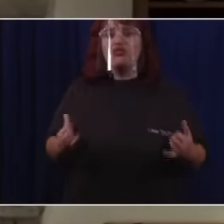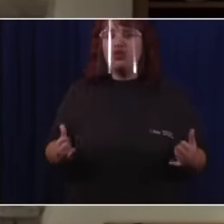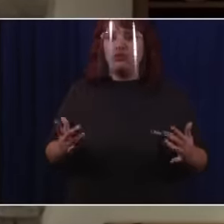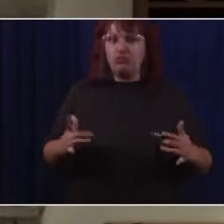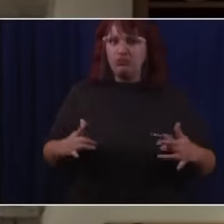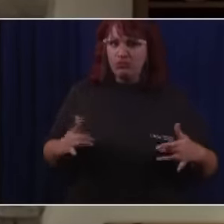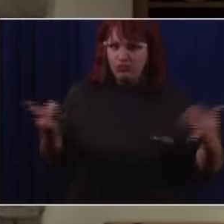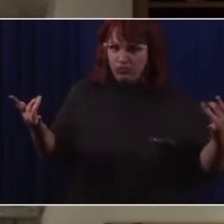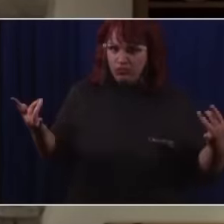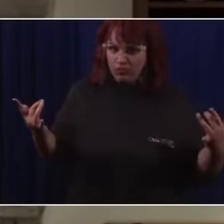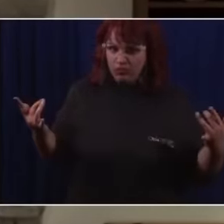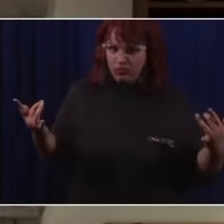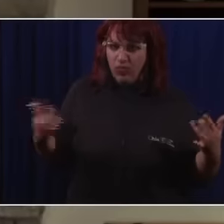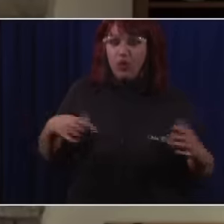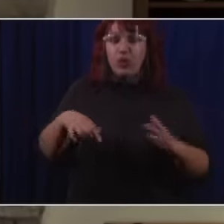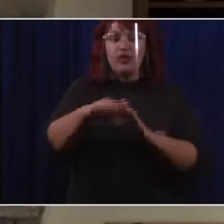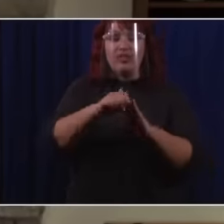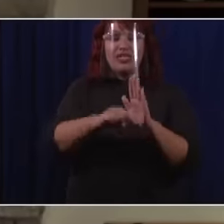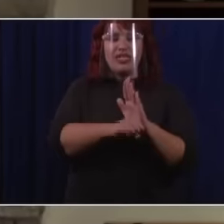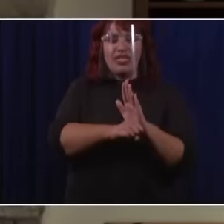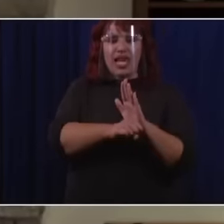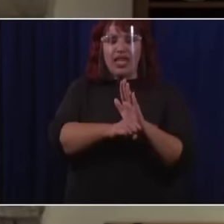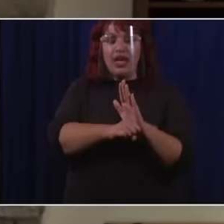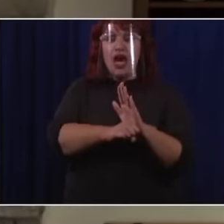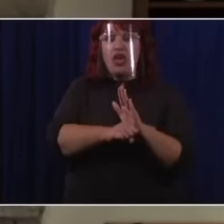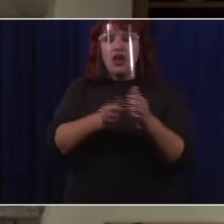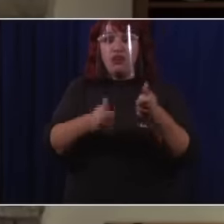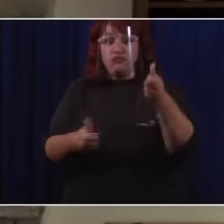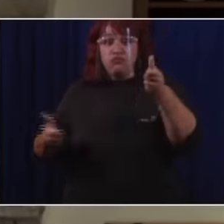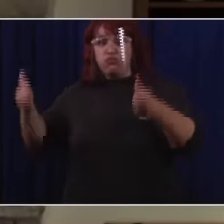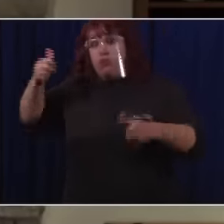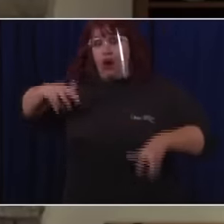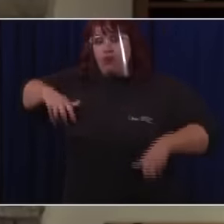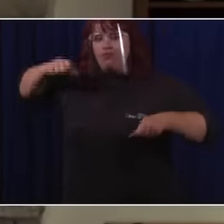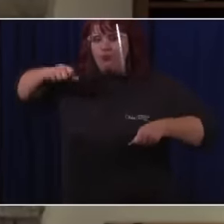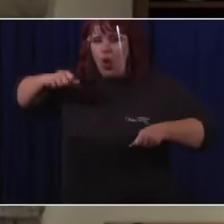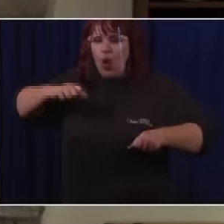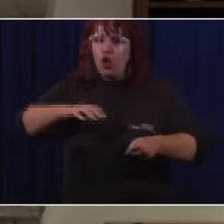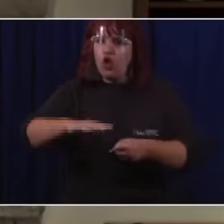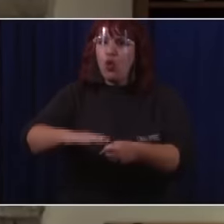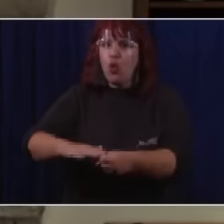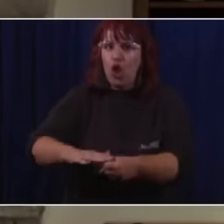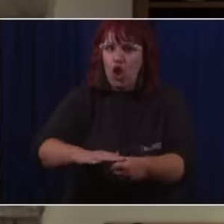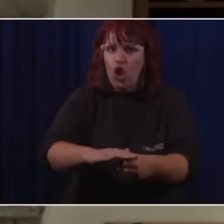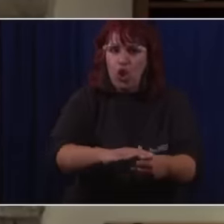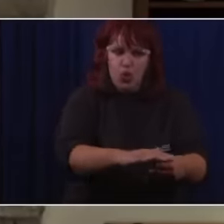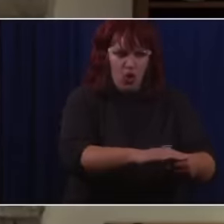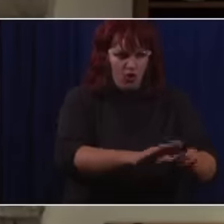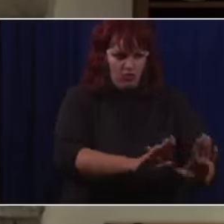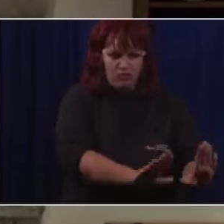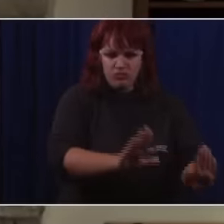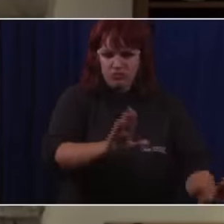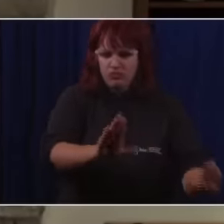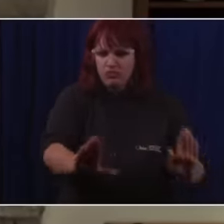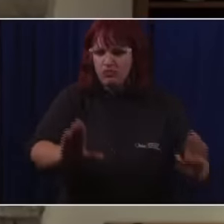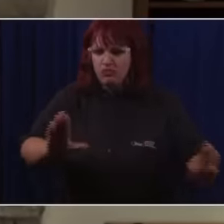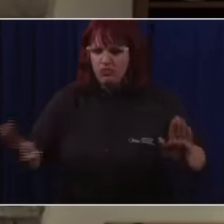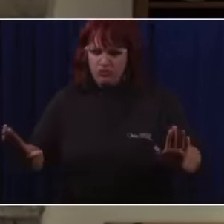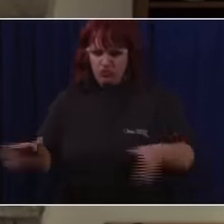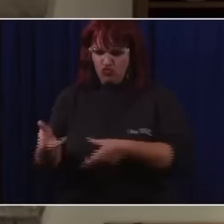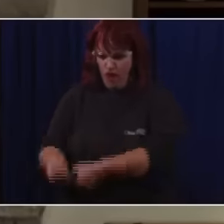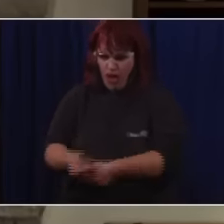local government state. We have relied on, throughout our history, we have relied on our local school boards, our